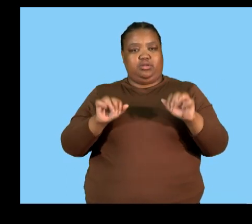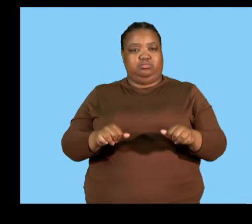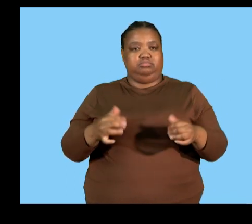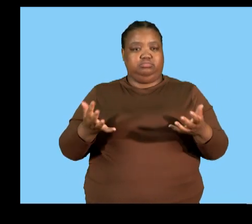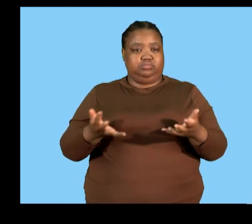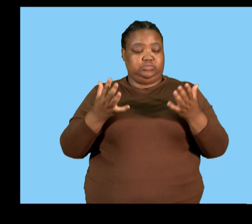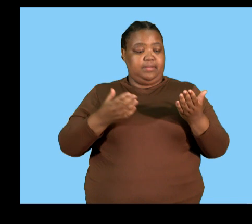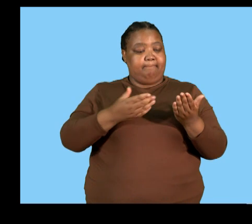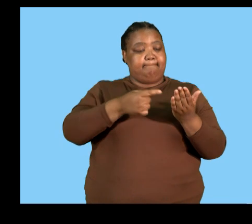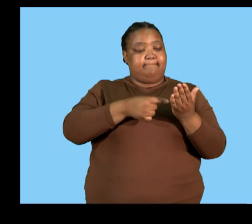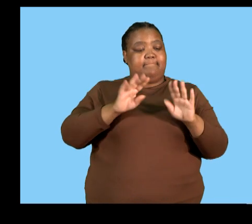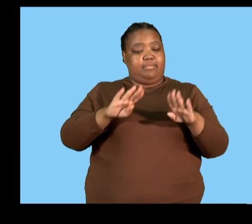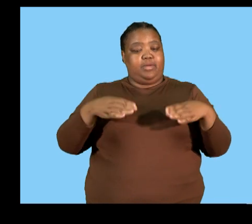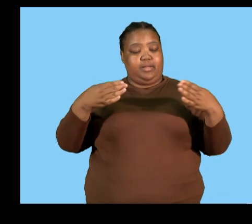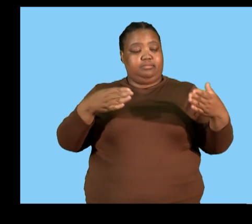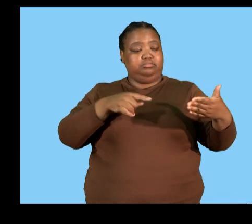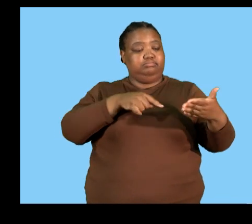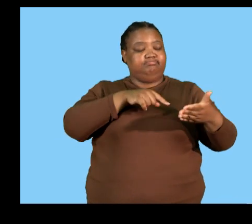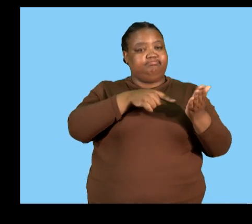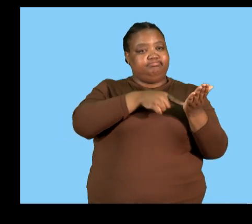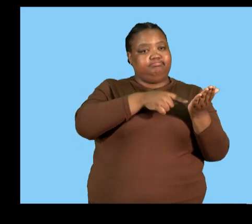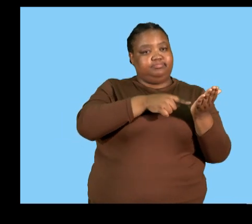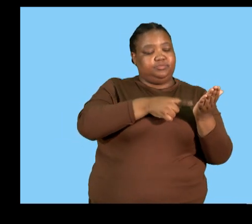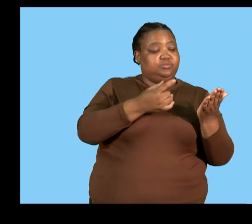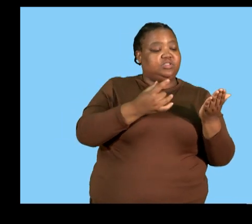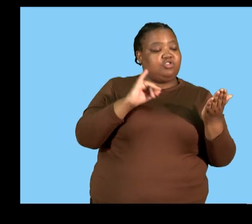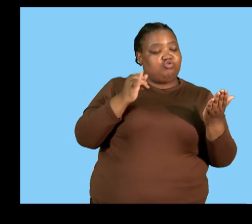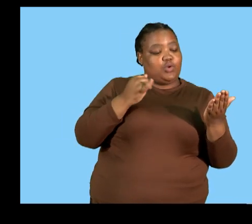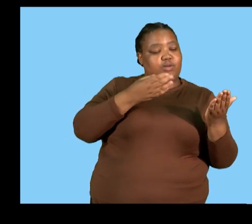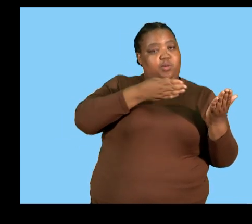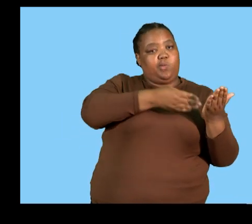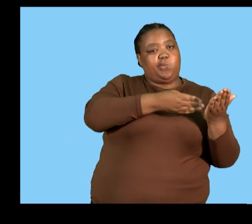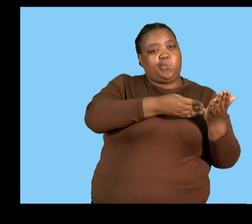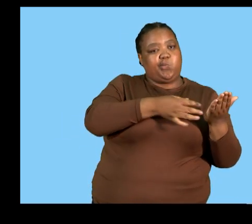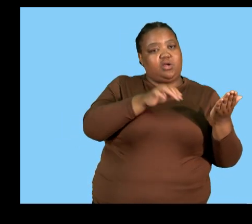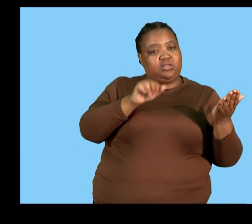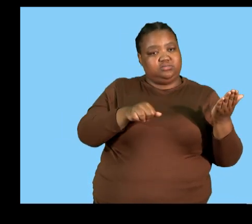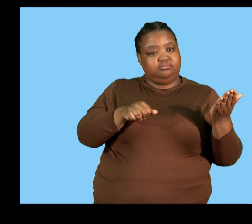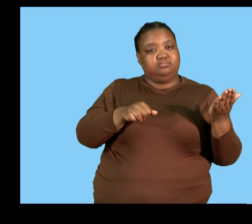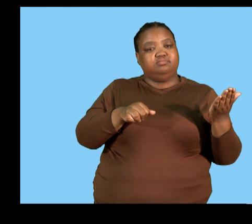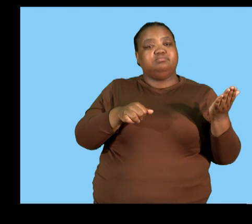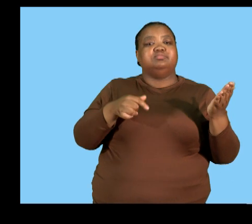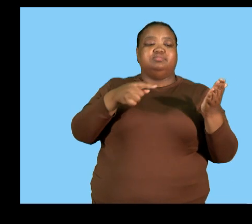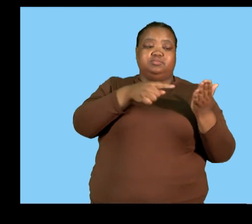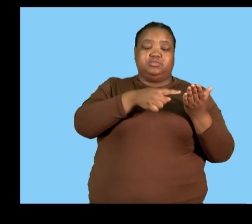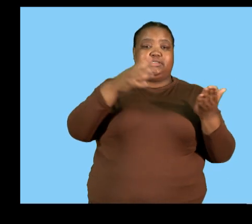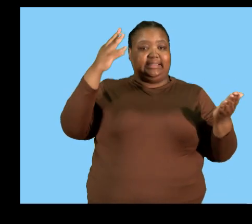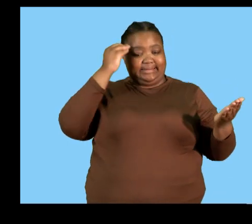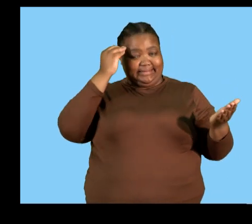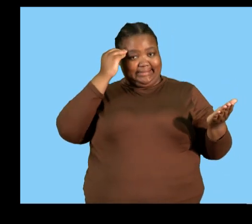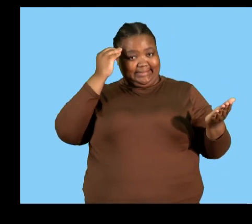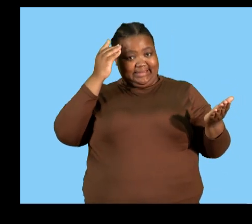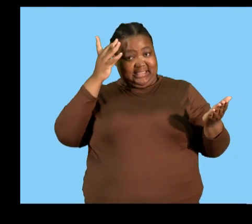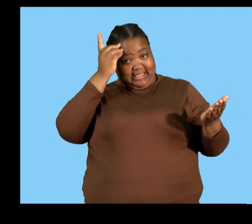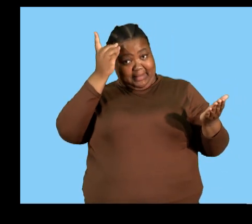Johannesburg. Right, so now here is Johannesburg on our map and Durban, there we are in